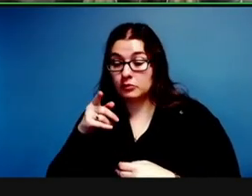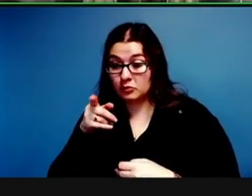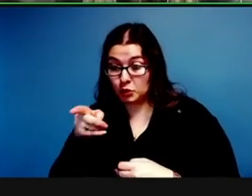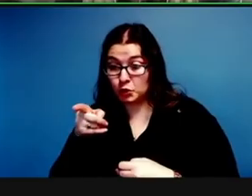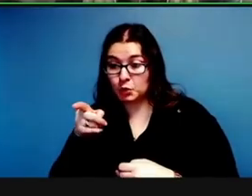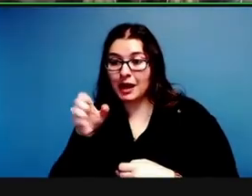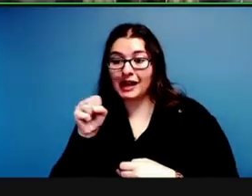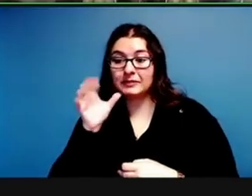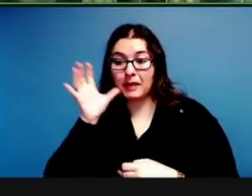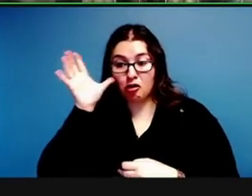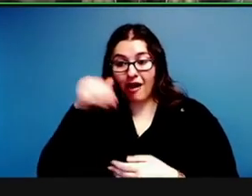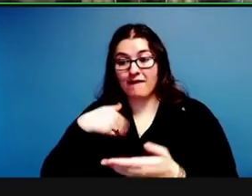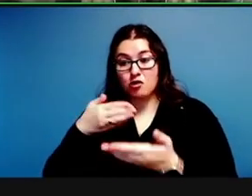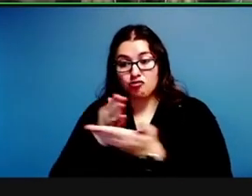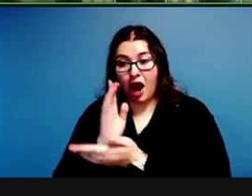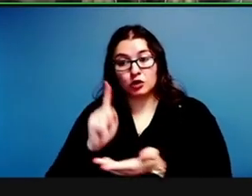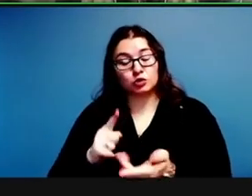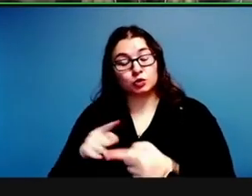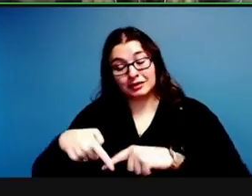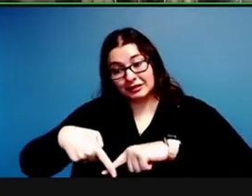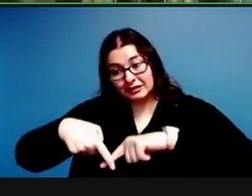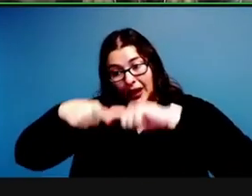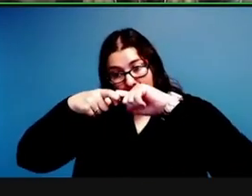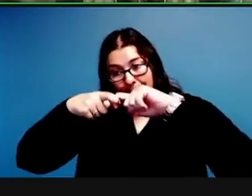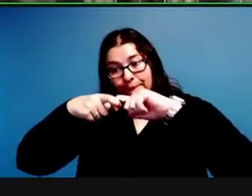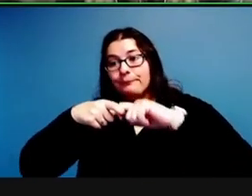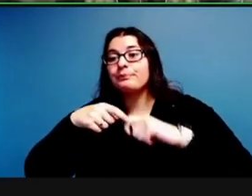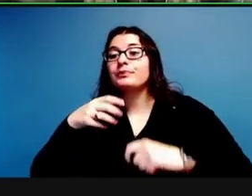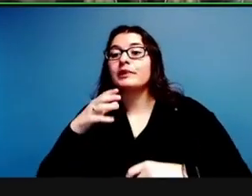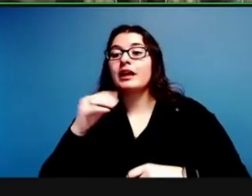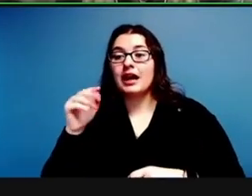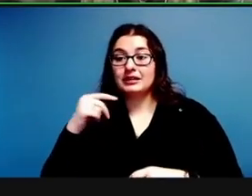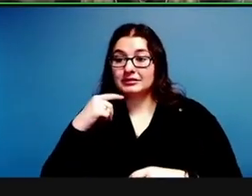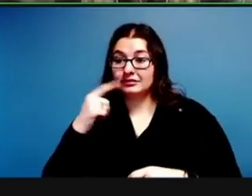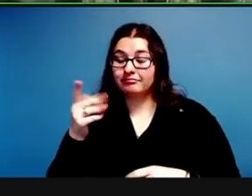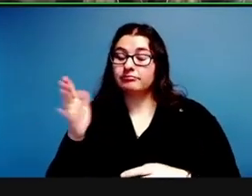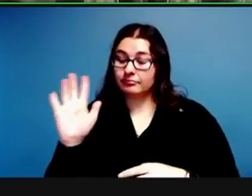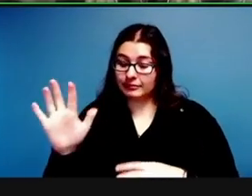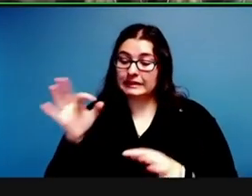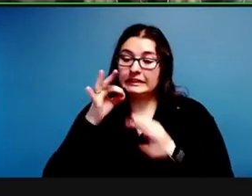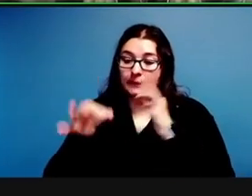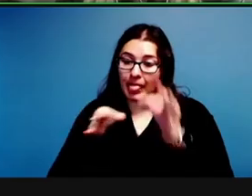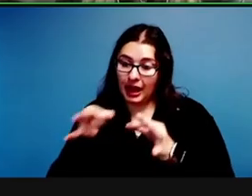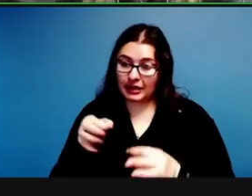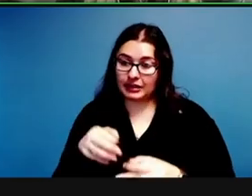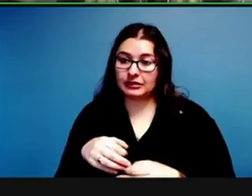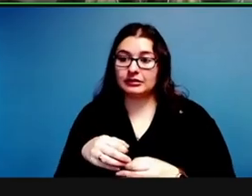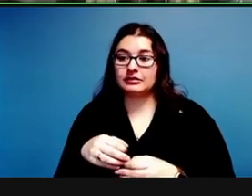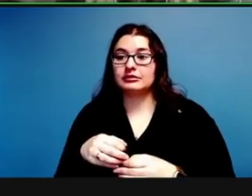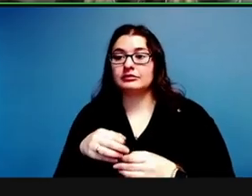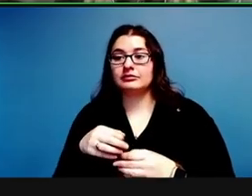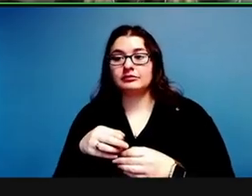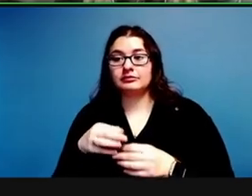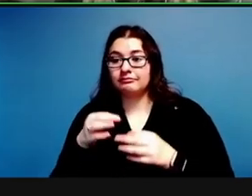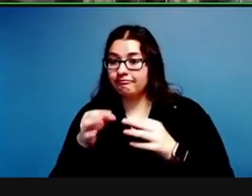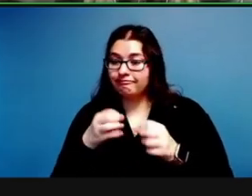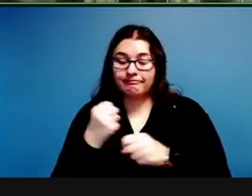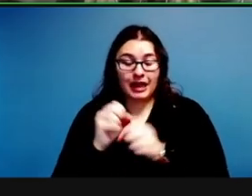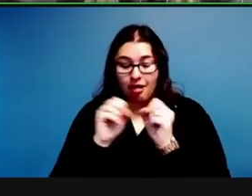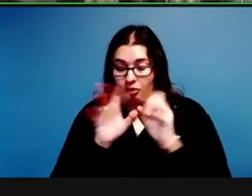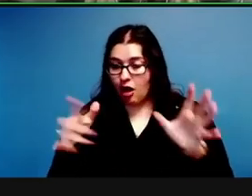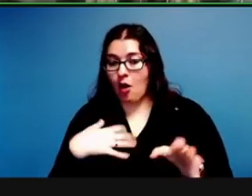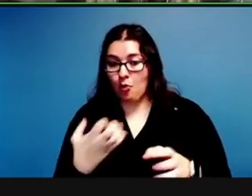parent have a right to stop those conversations and say, explain it, break it down for me. I